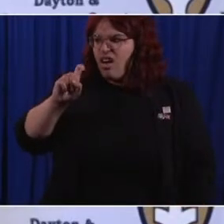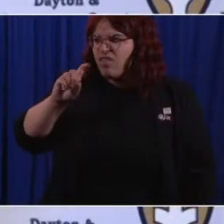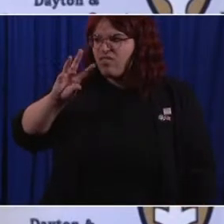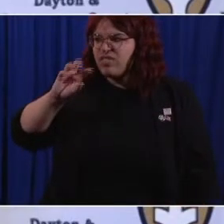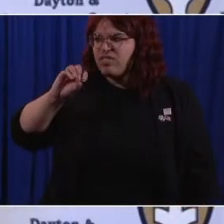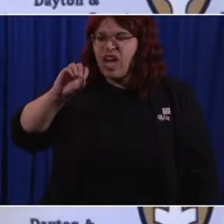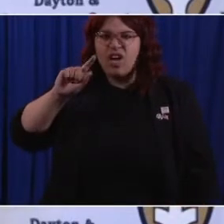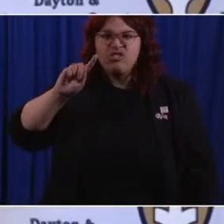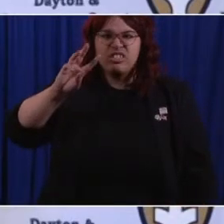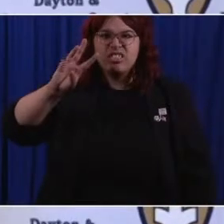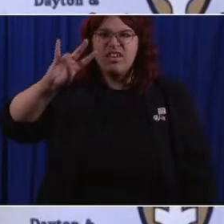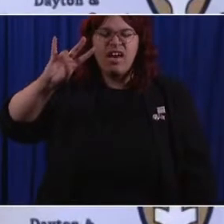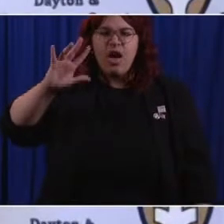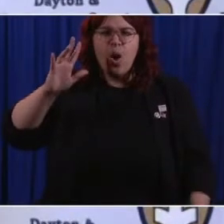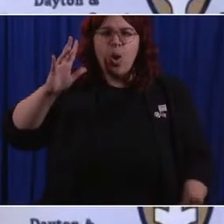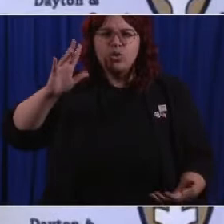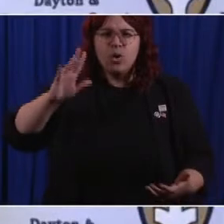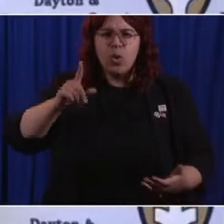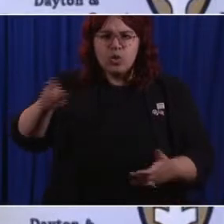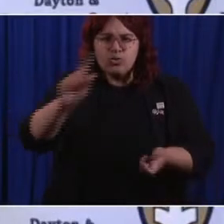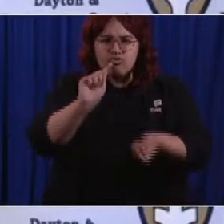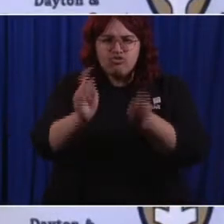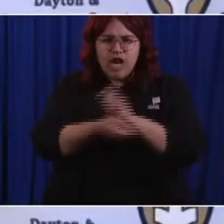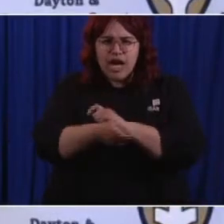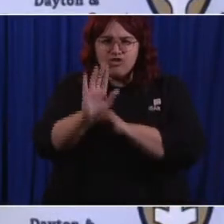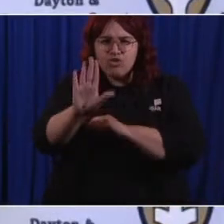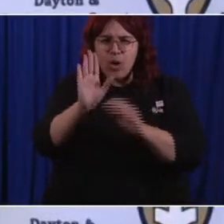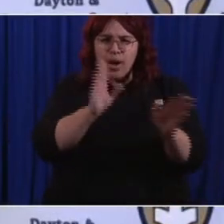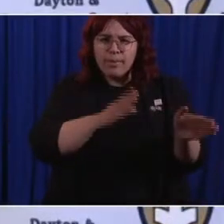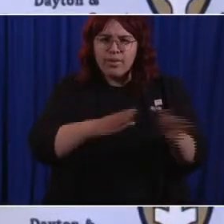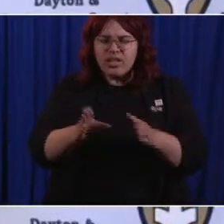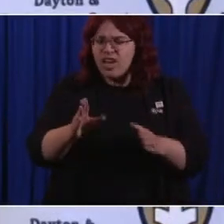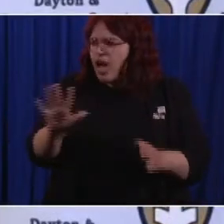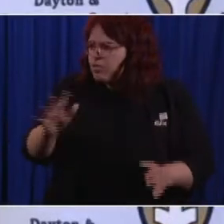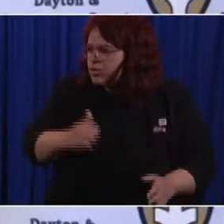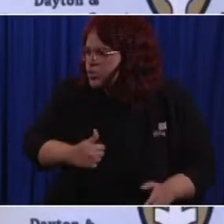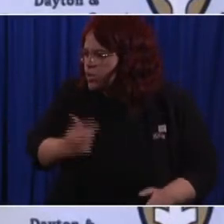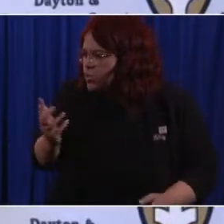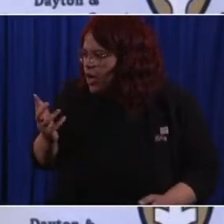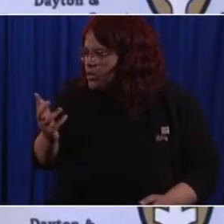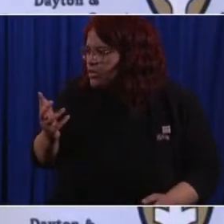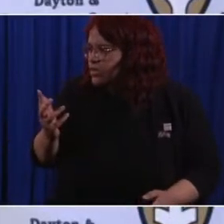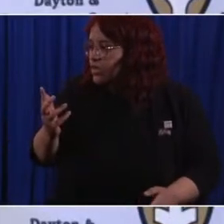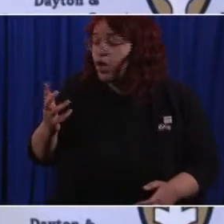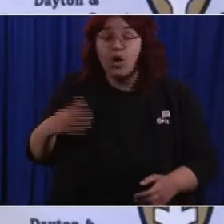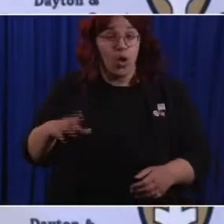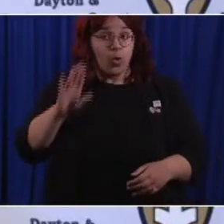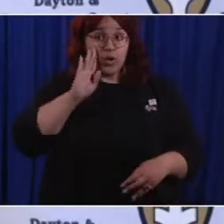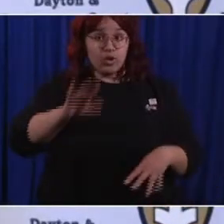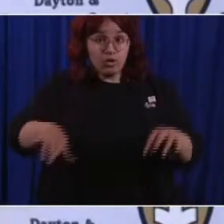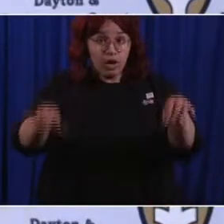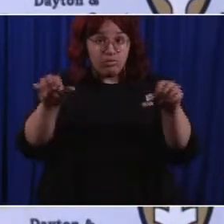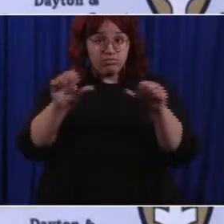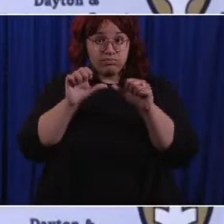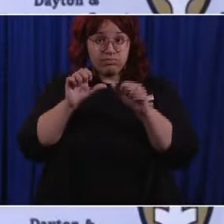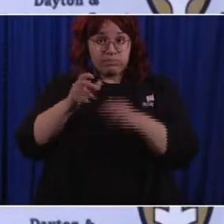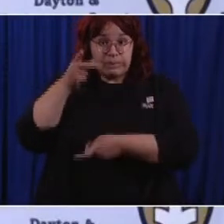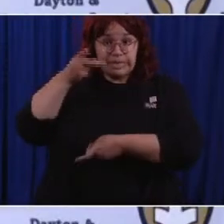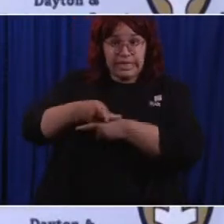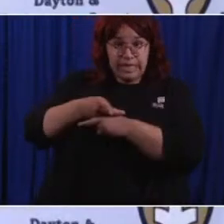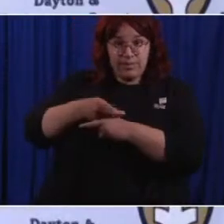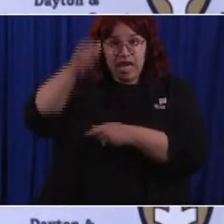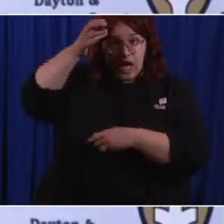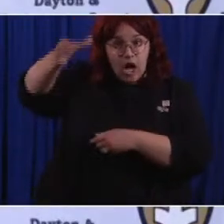that? I'm sorry, do I find it what? I didn't catch the word. I'm sorry. Will you stick with the metric of 50 cases